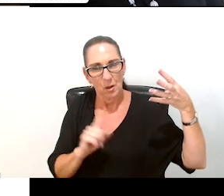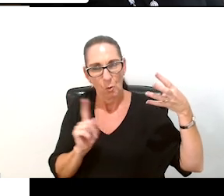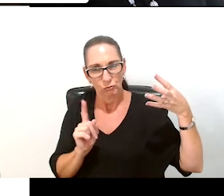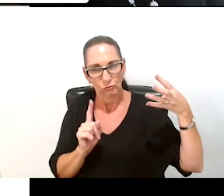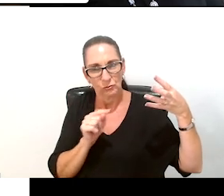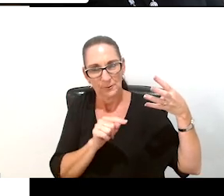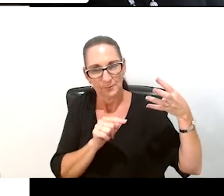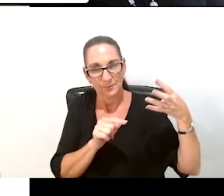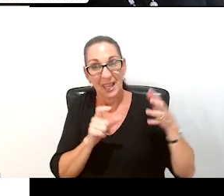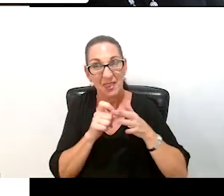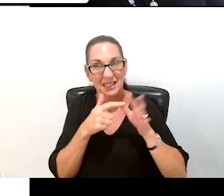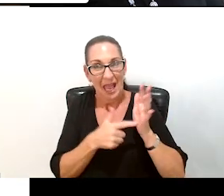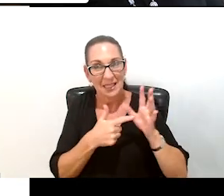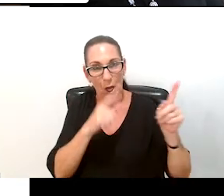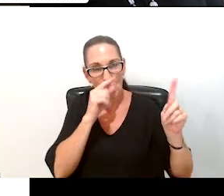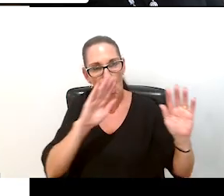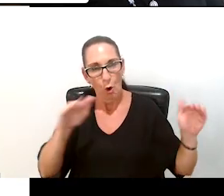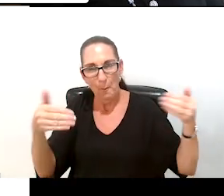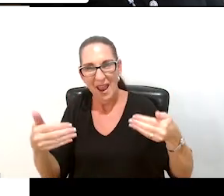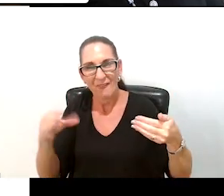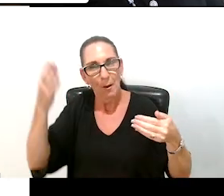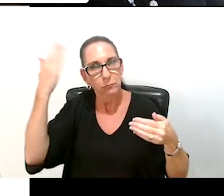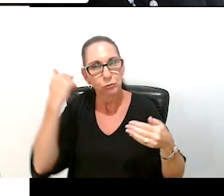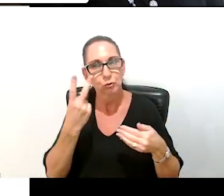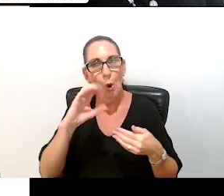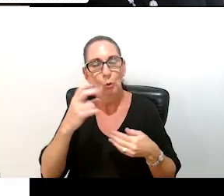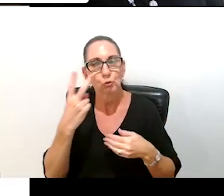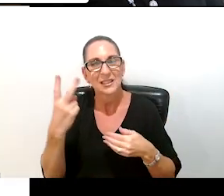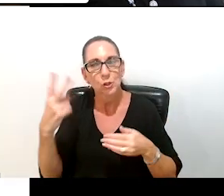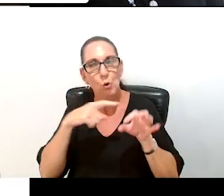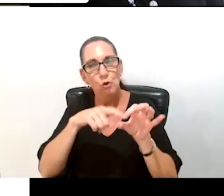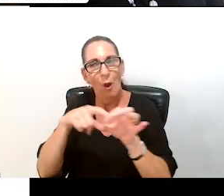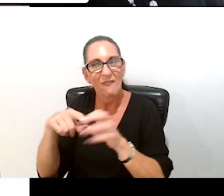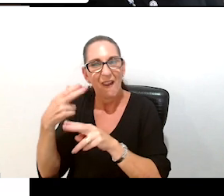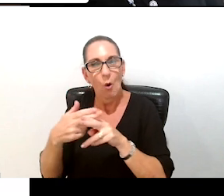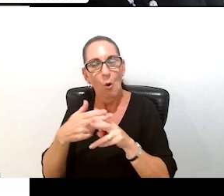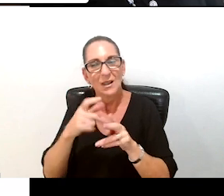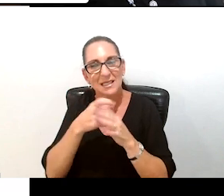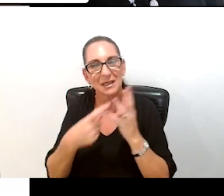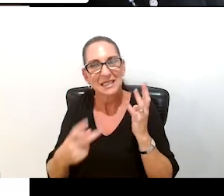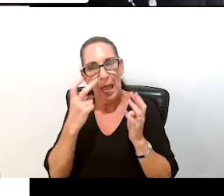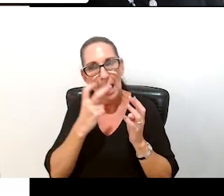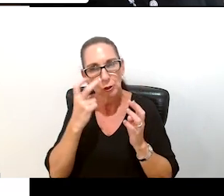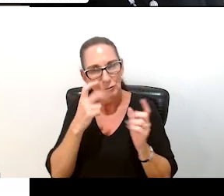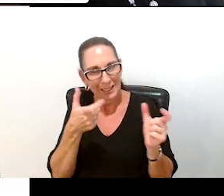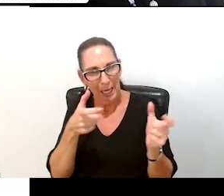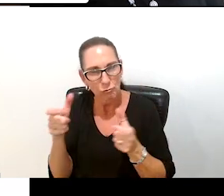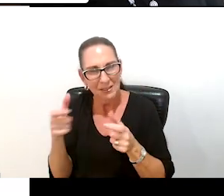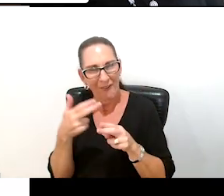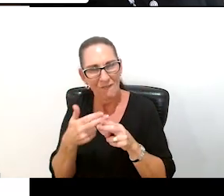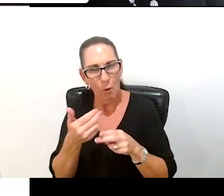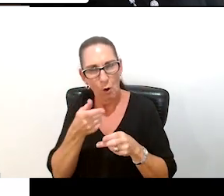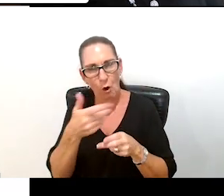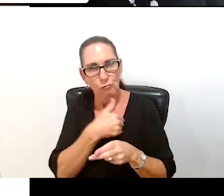disability indicators was compared with other data from the 2022 survey of disability ageing and carers to give an idea